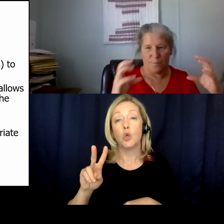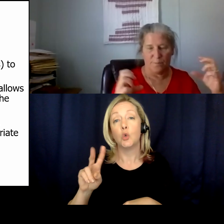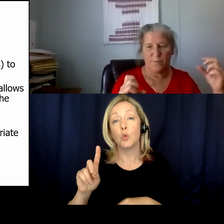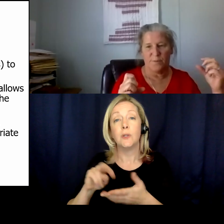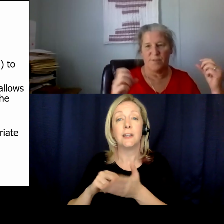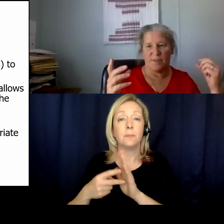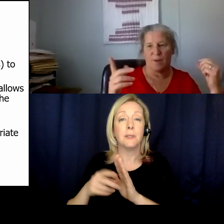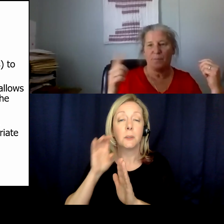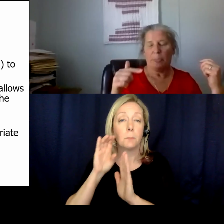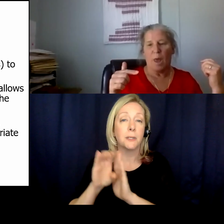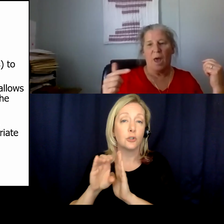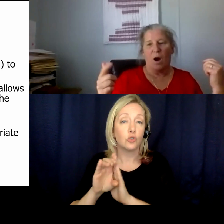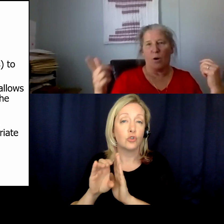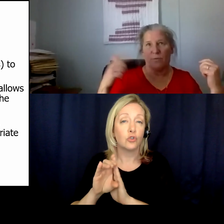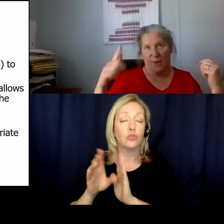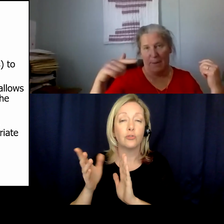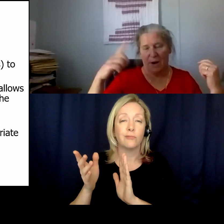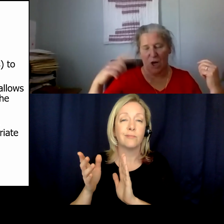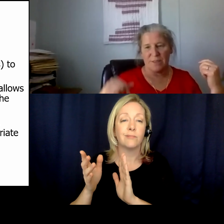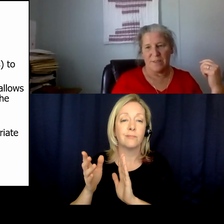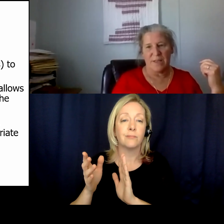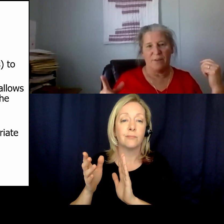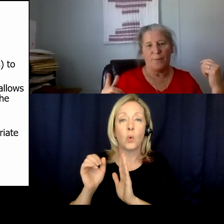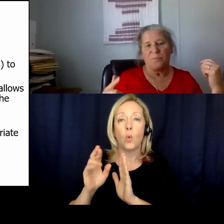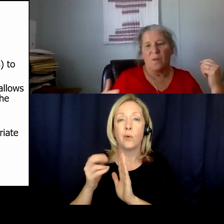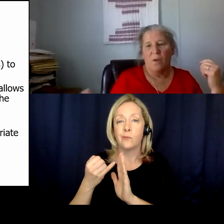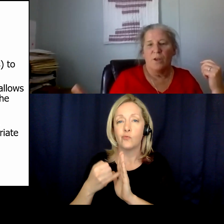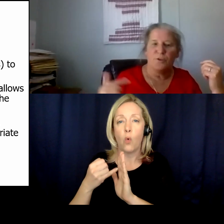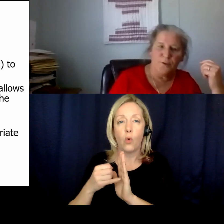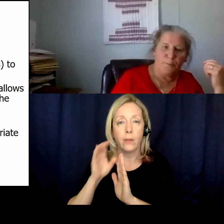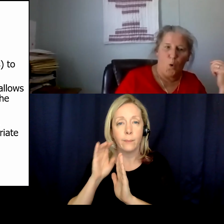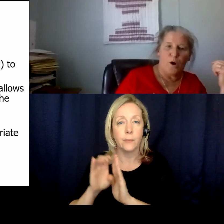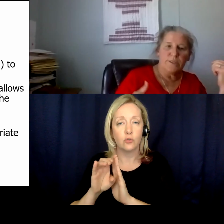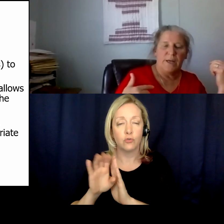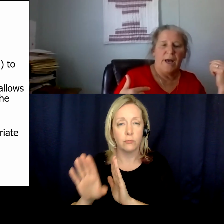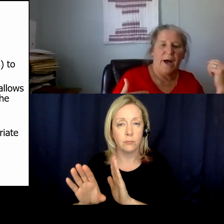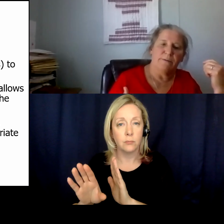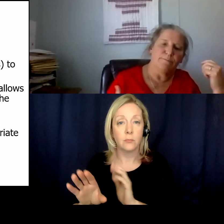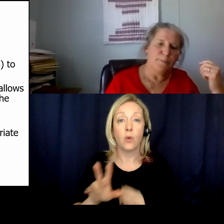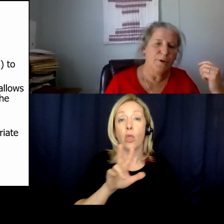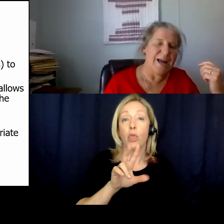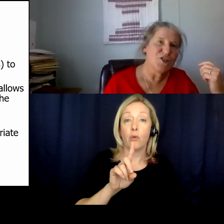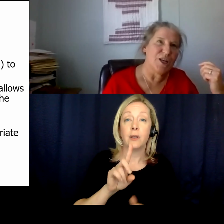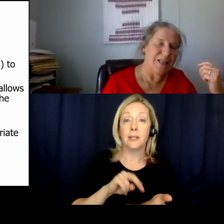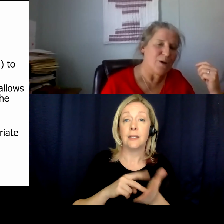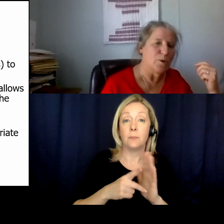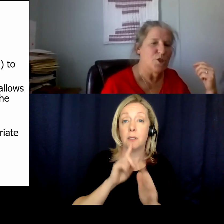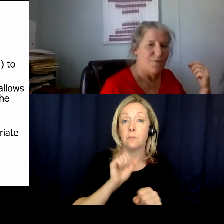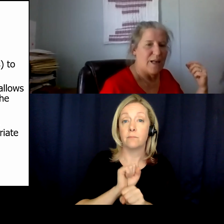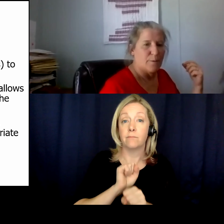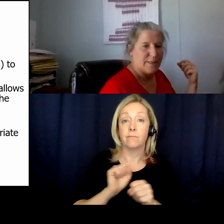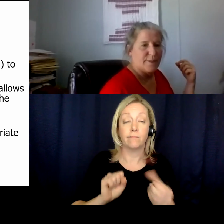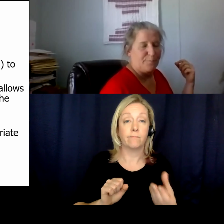symbol system or the Mayor Johnson stuff, to support communication and